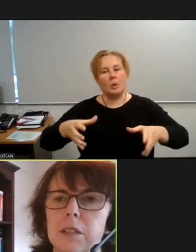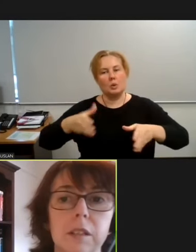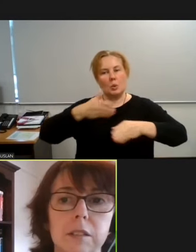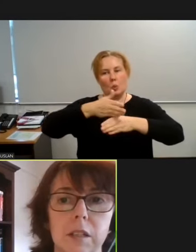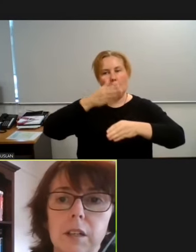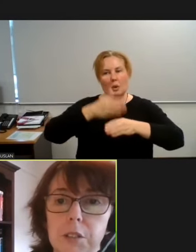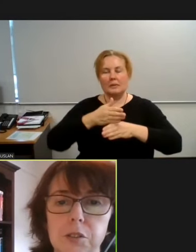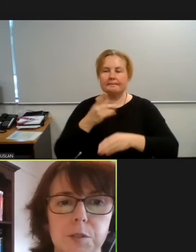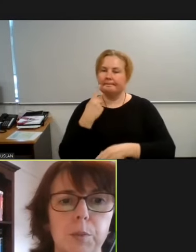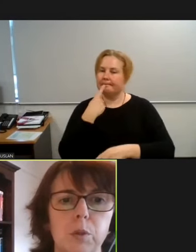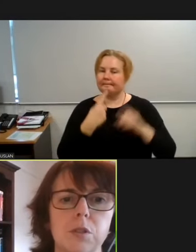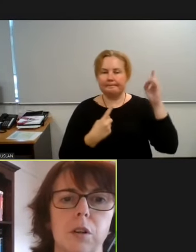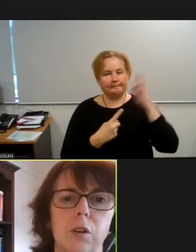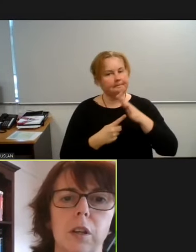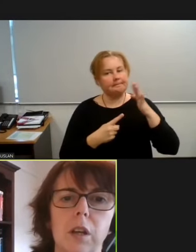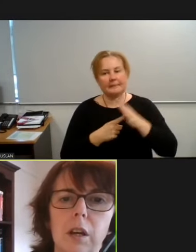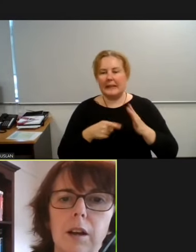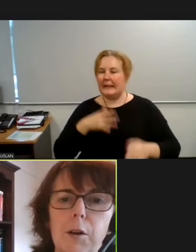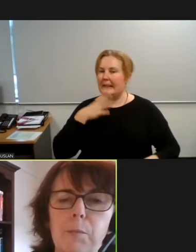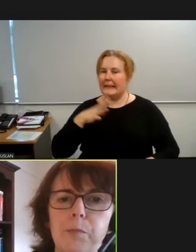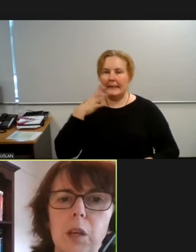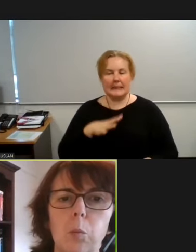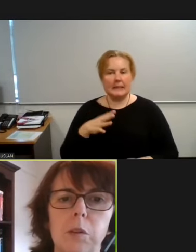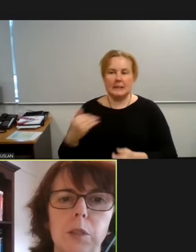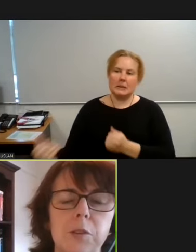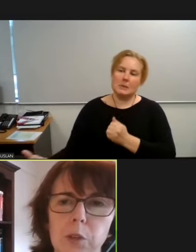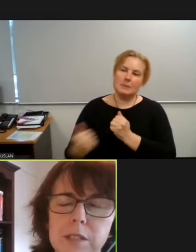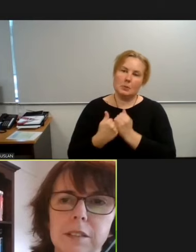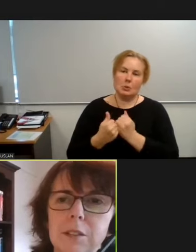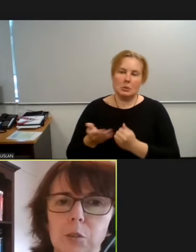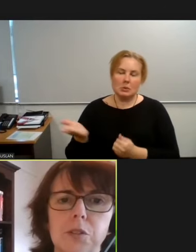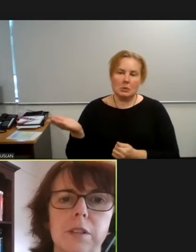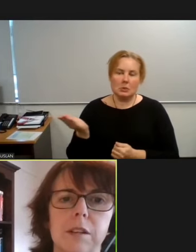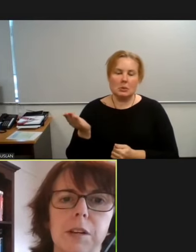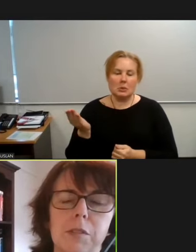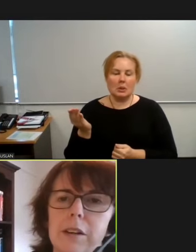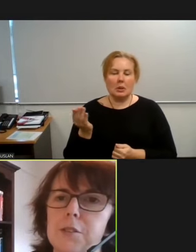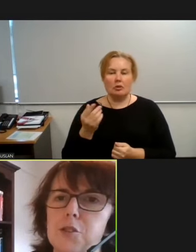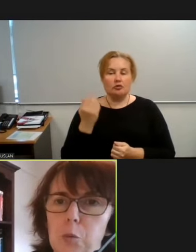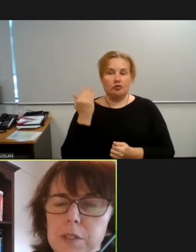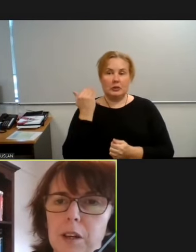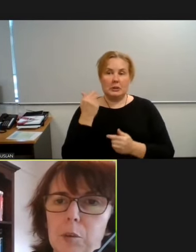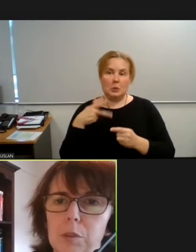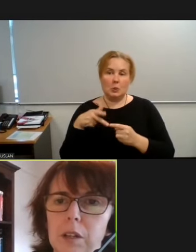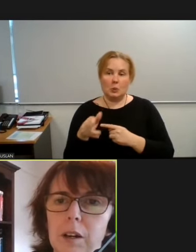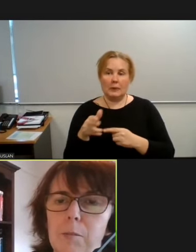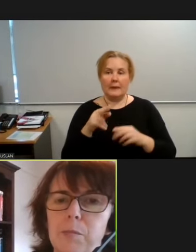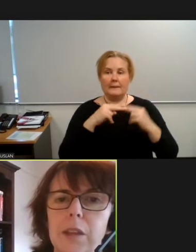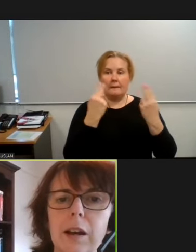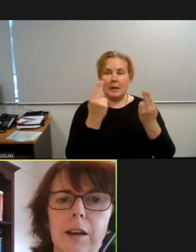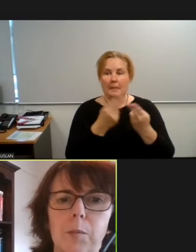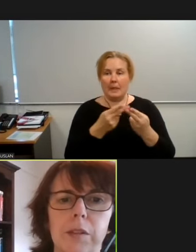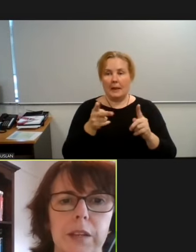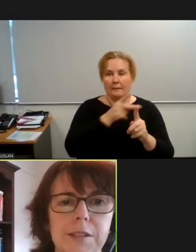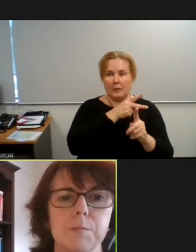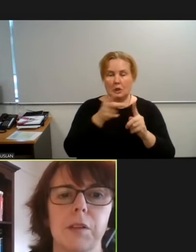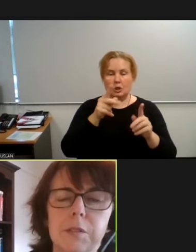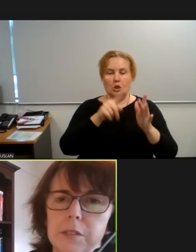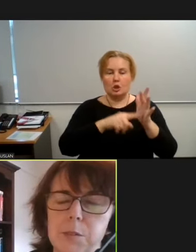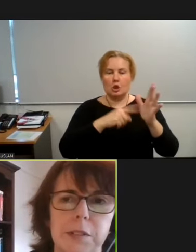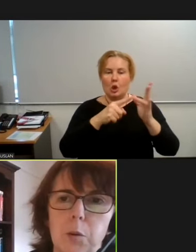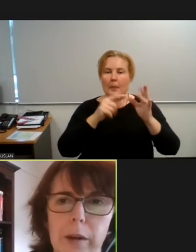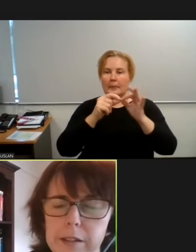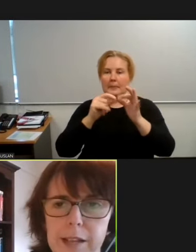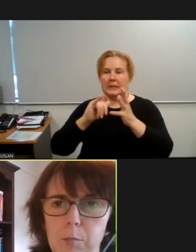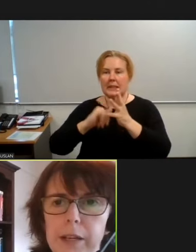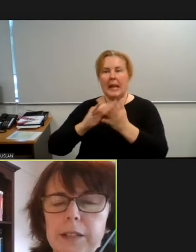us that they need additional support on. We recently launched a family violence jobs hub in the last month,